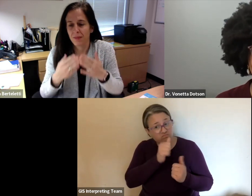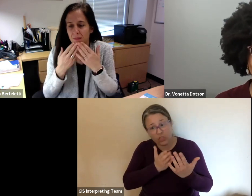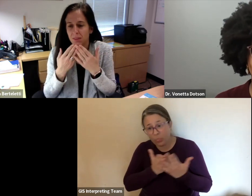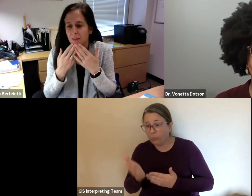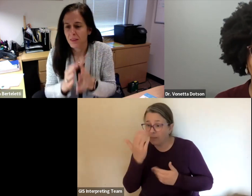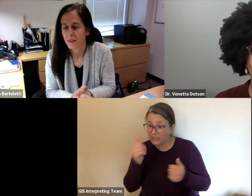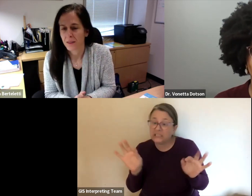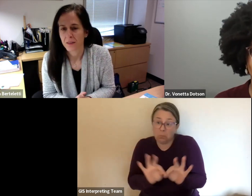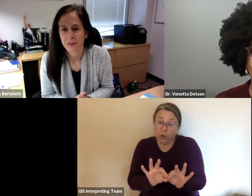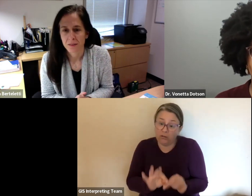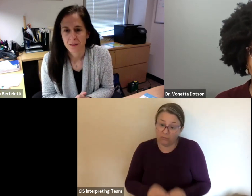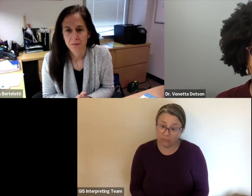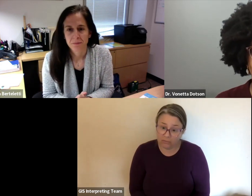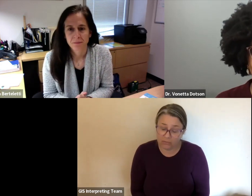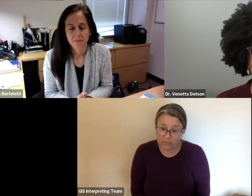Thank you.